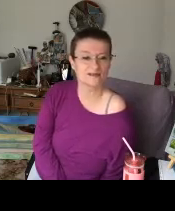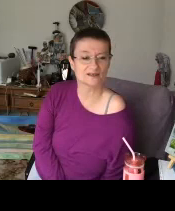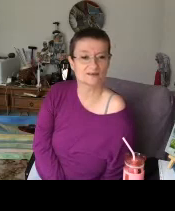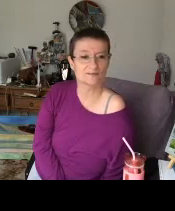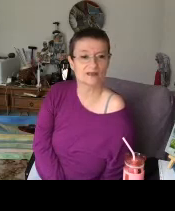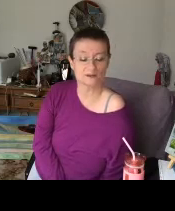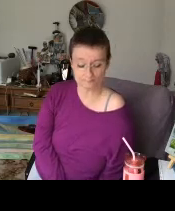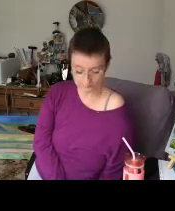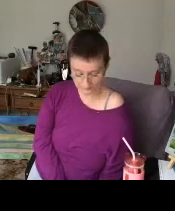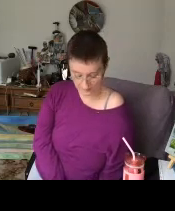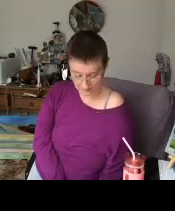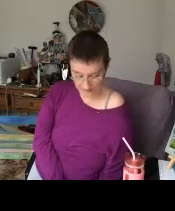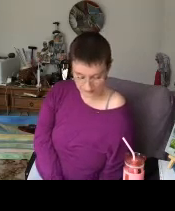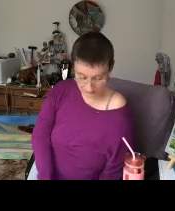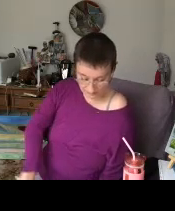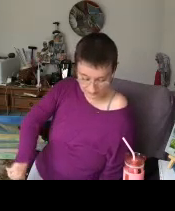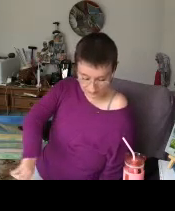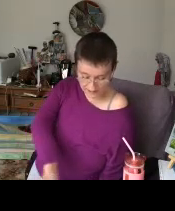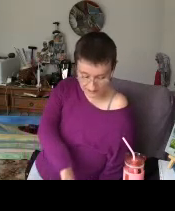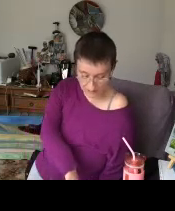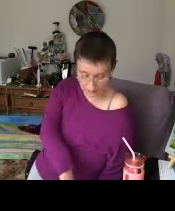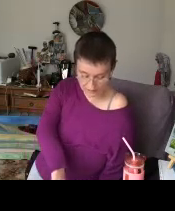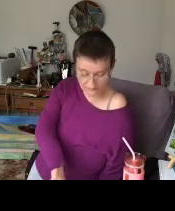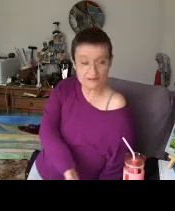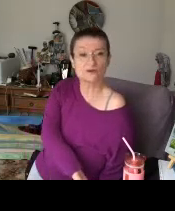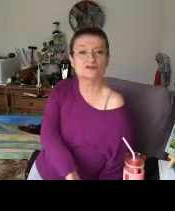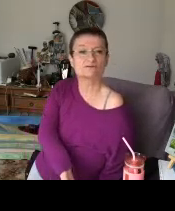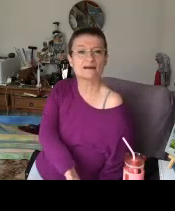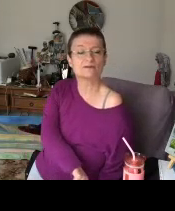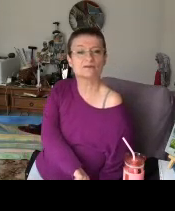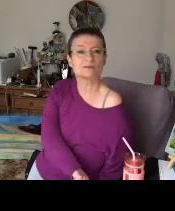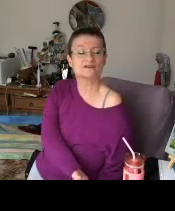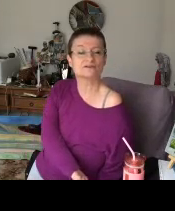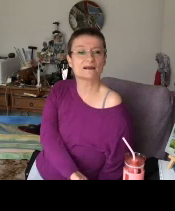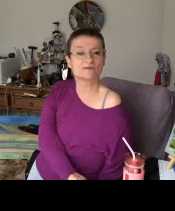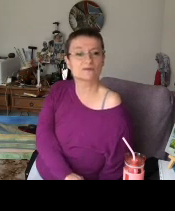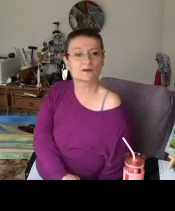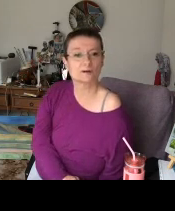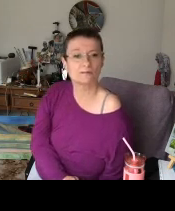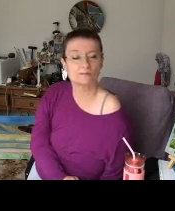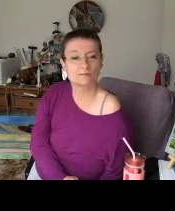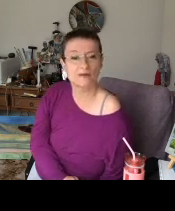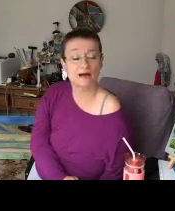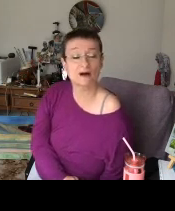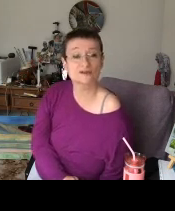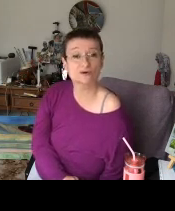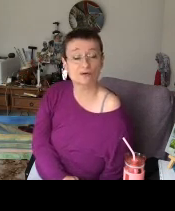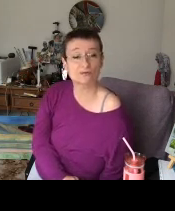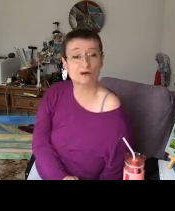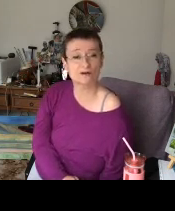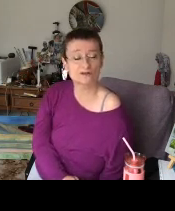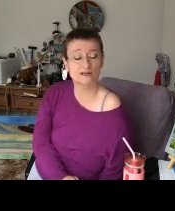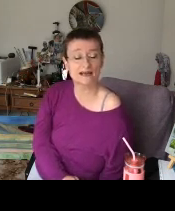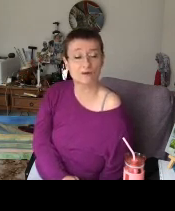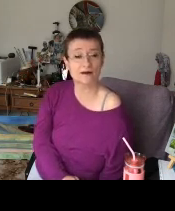one painting, maybe. And so these artworks are very much based around how I saw